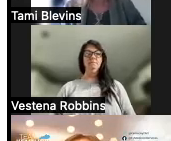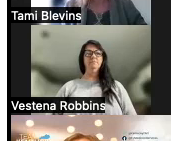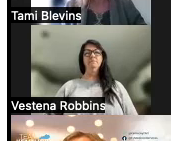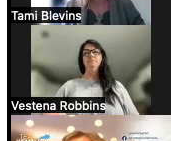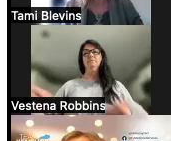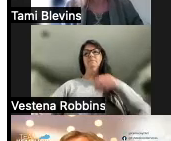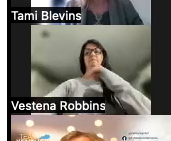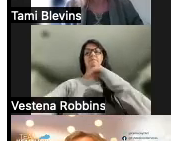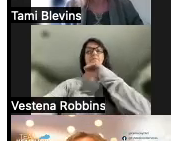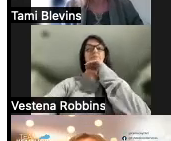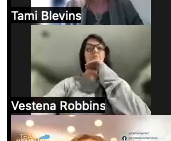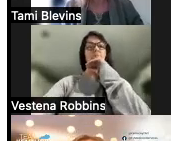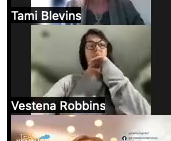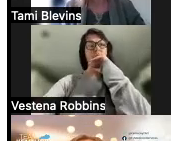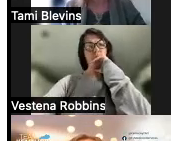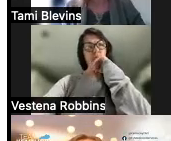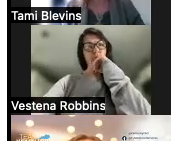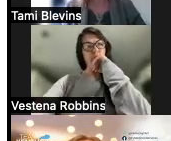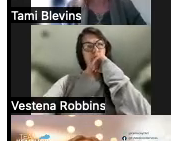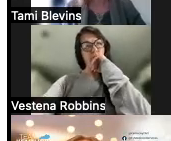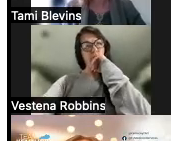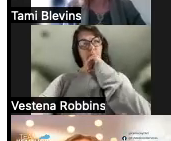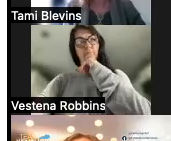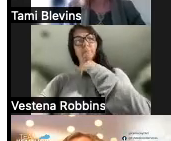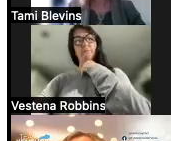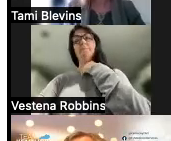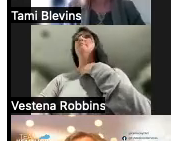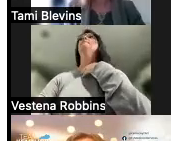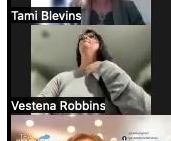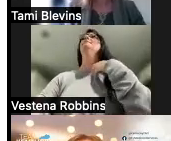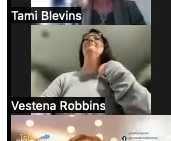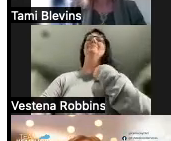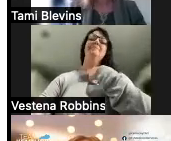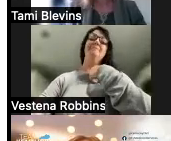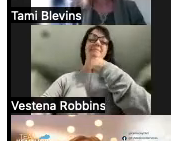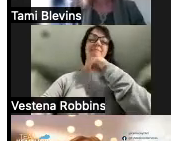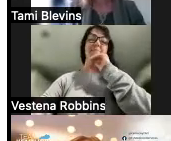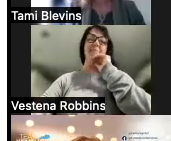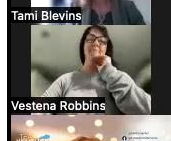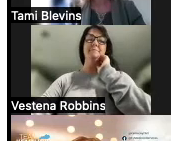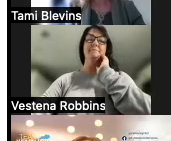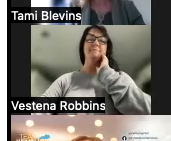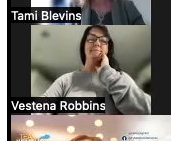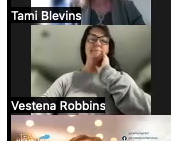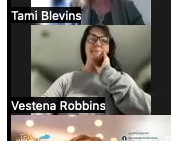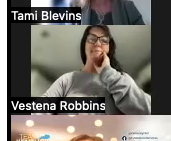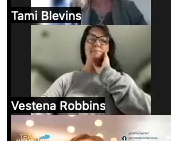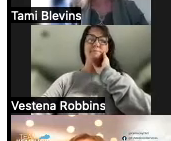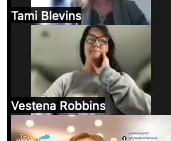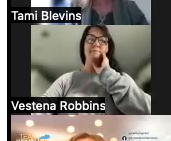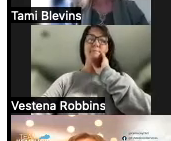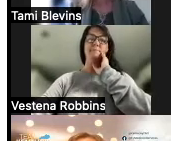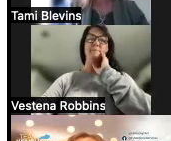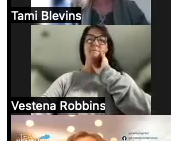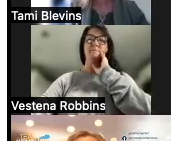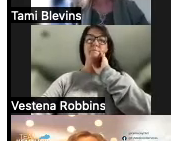going on a children's social determinants of health initiative with DCBS. It's the very early stages, so we're not